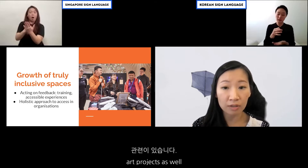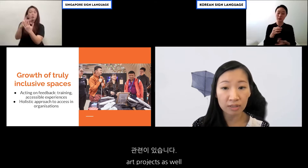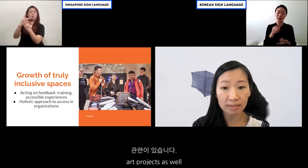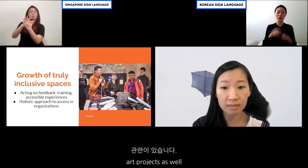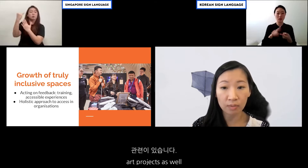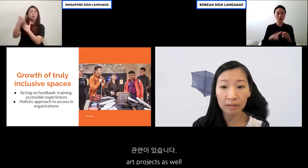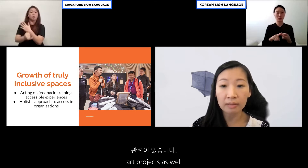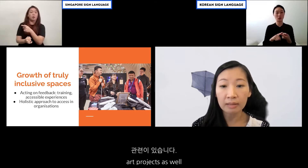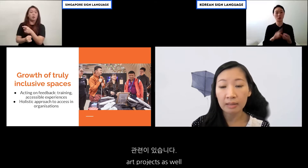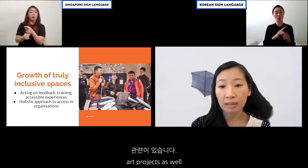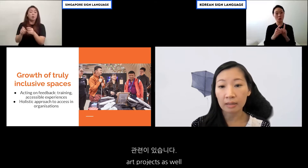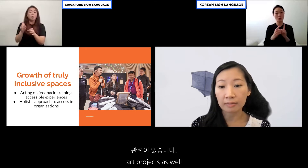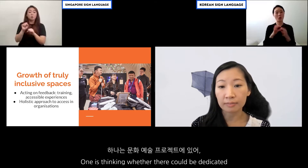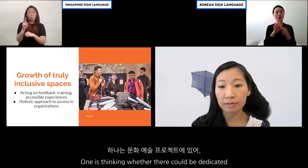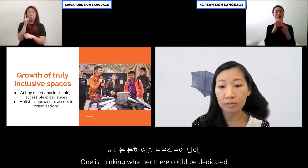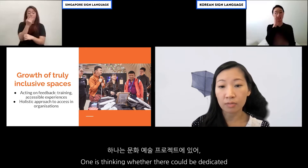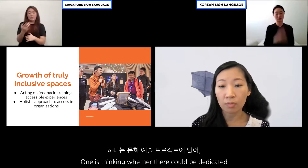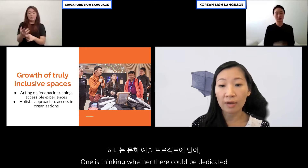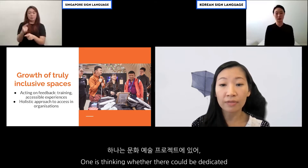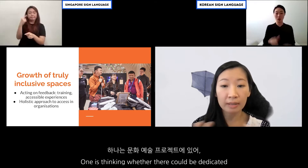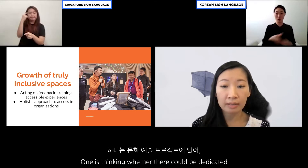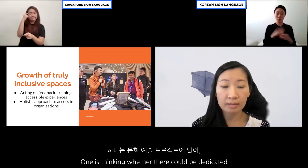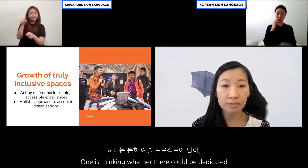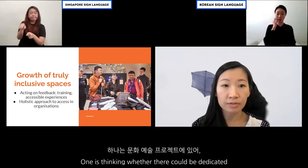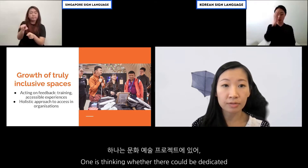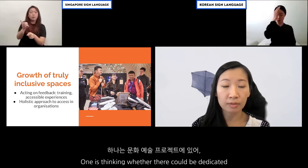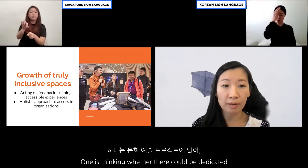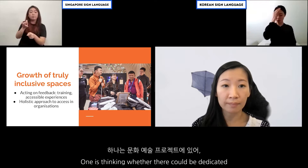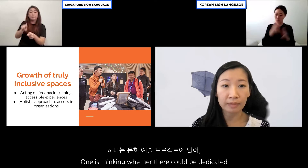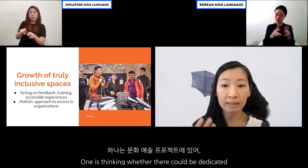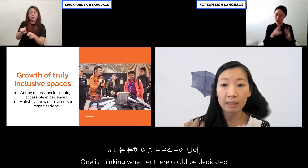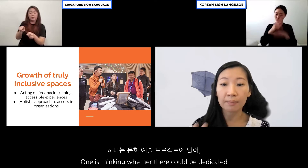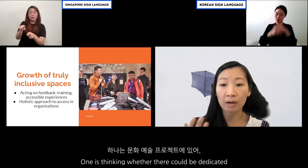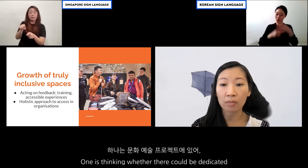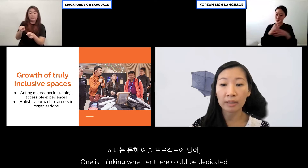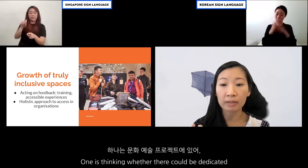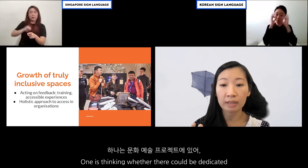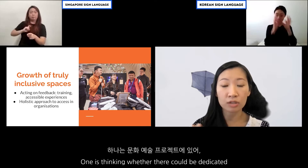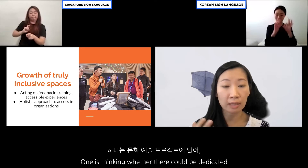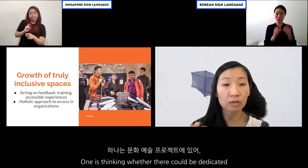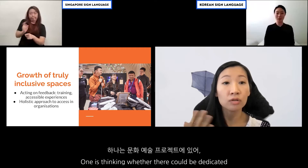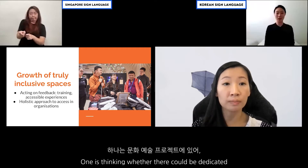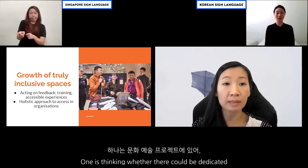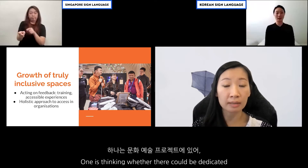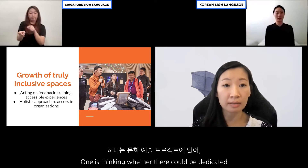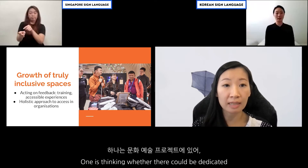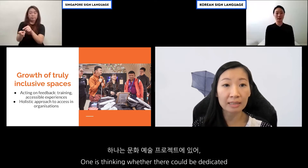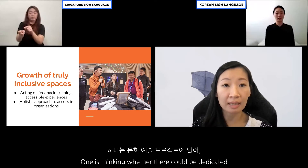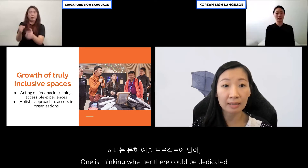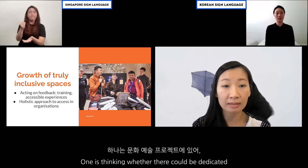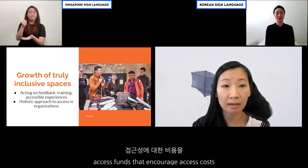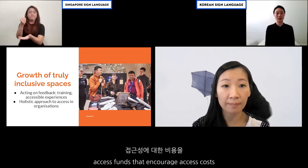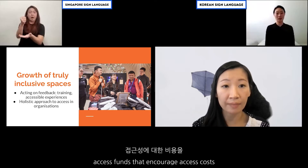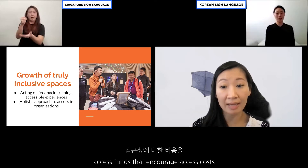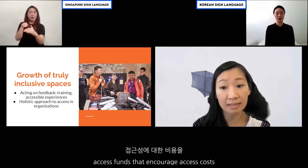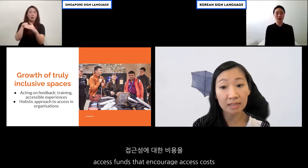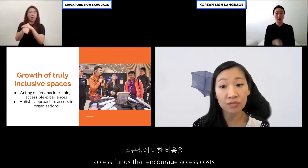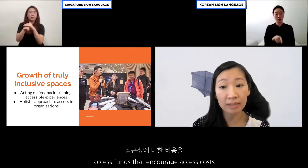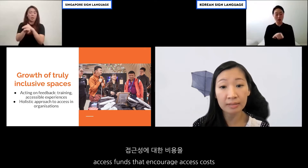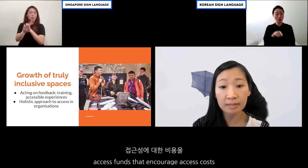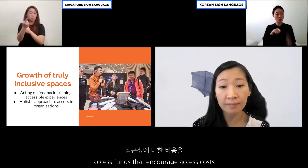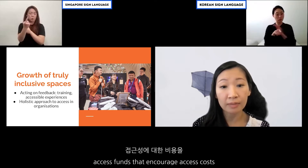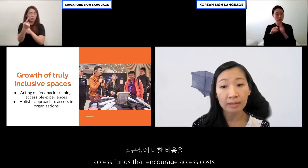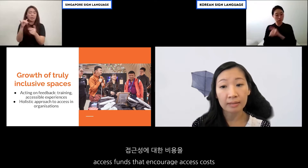art projects as well. So one thing is also thinking about whether there could be dedicated